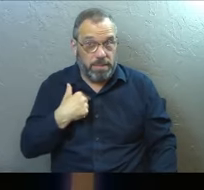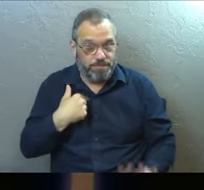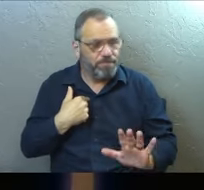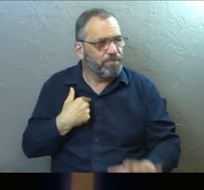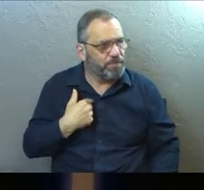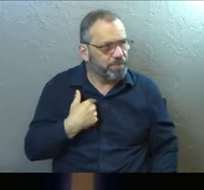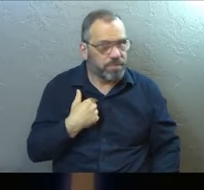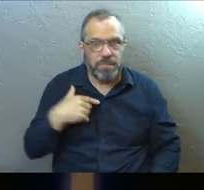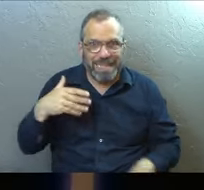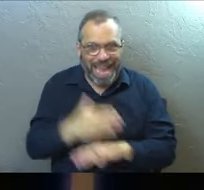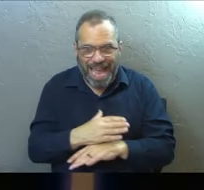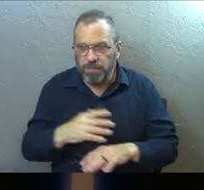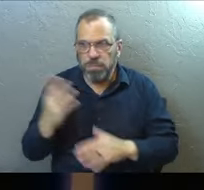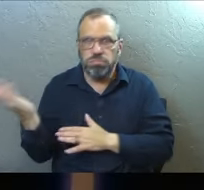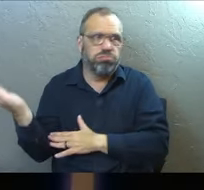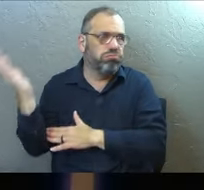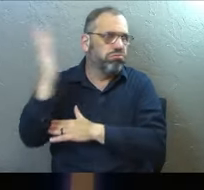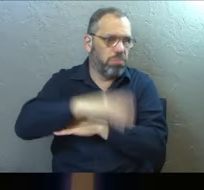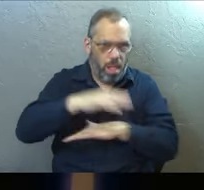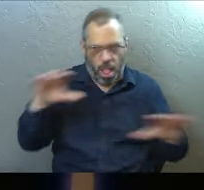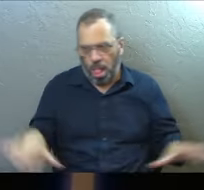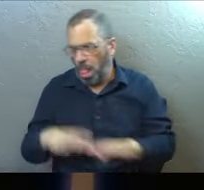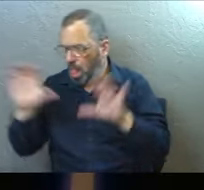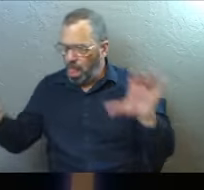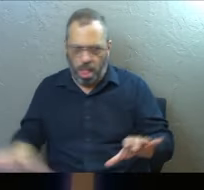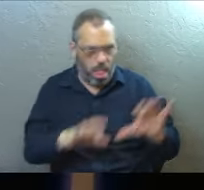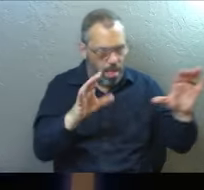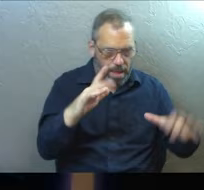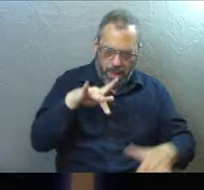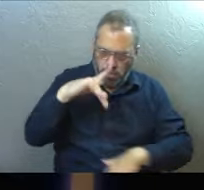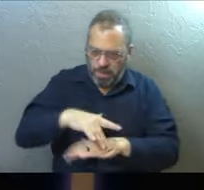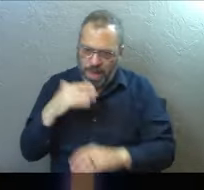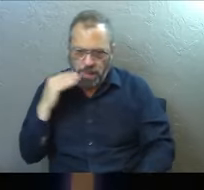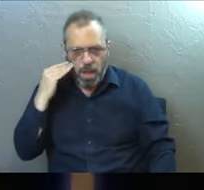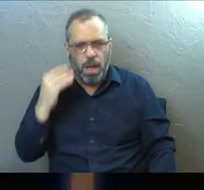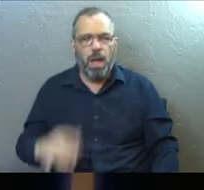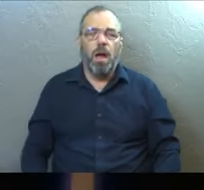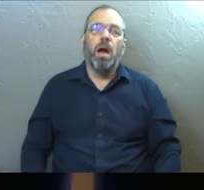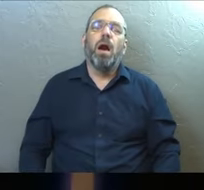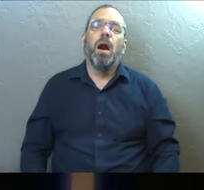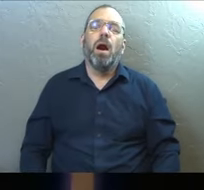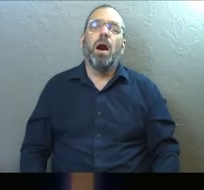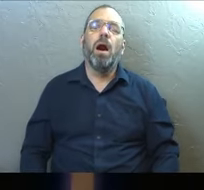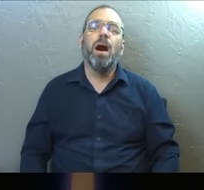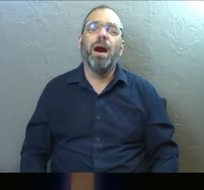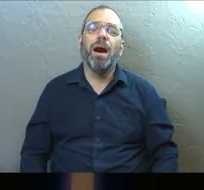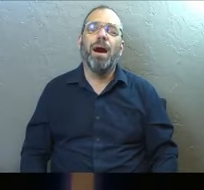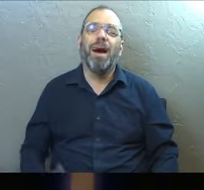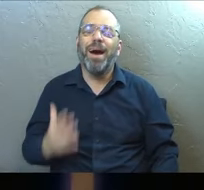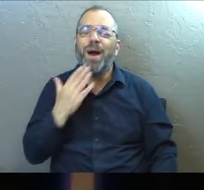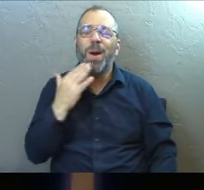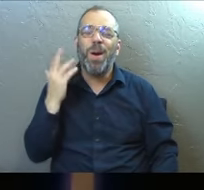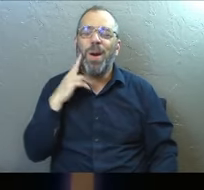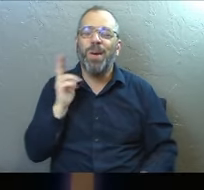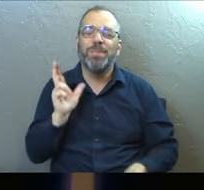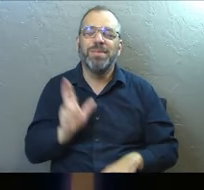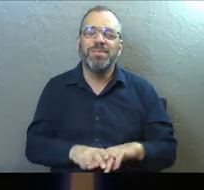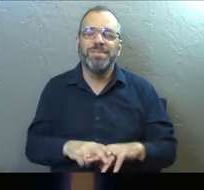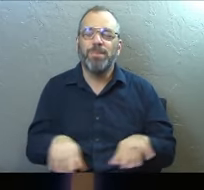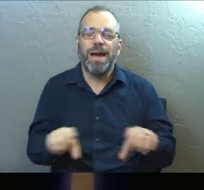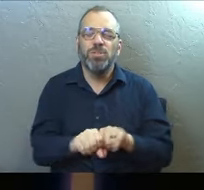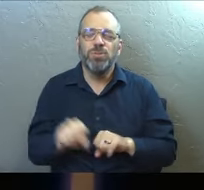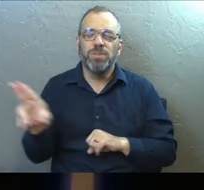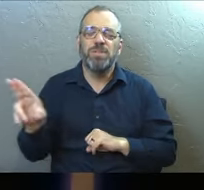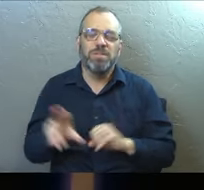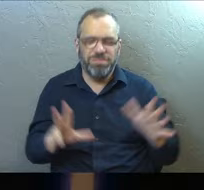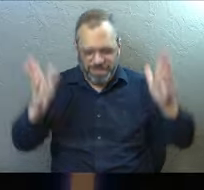way. Like after a long, crazy day, you're doing all sorts of stuff and you get home, it's like, oh, like I can relax and I can